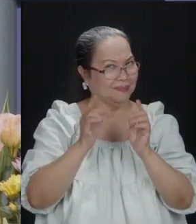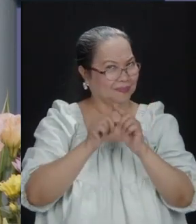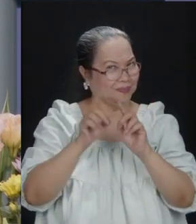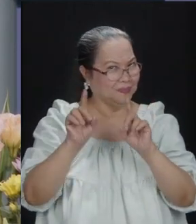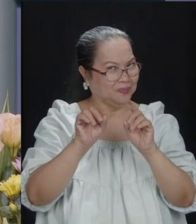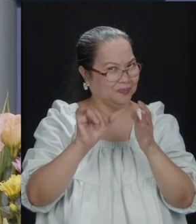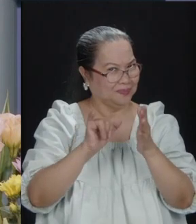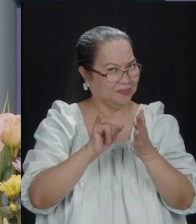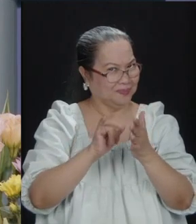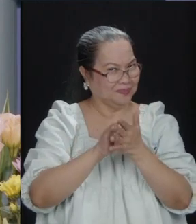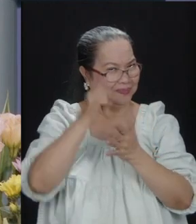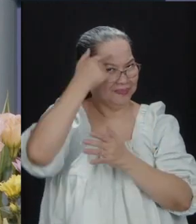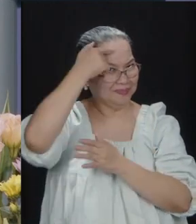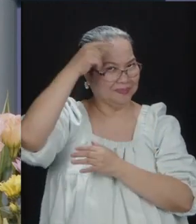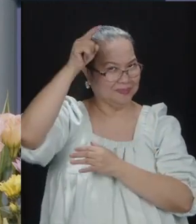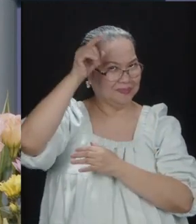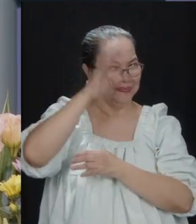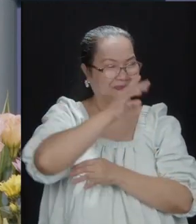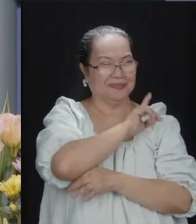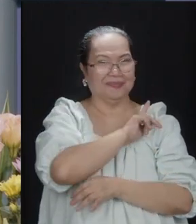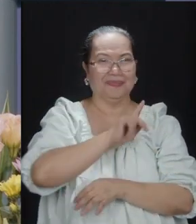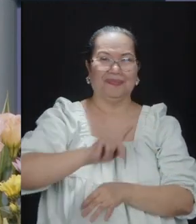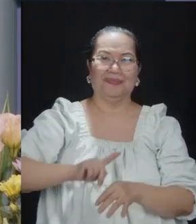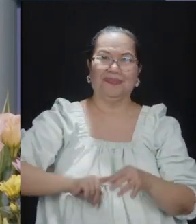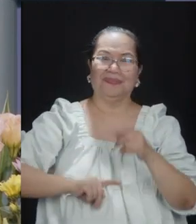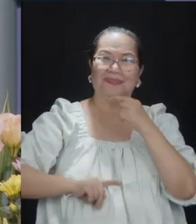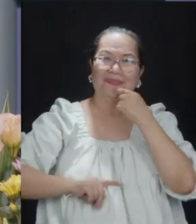that, because King David